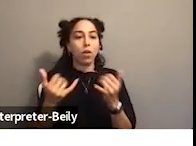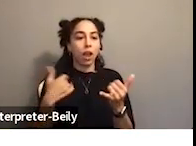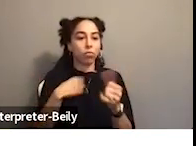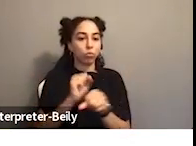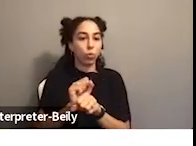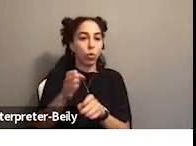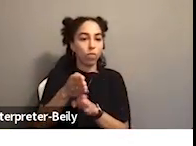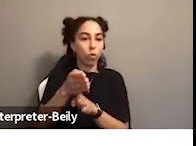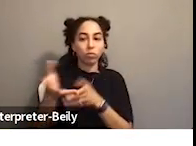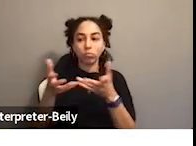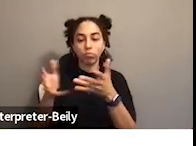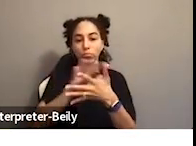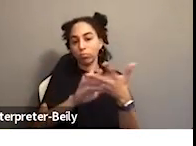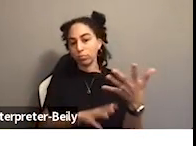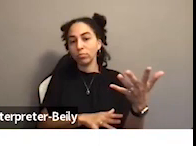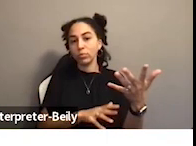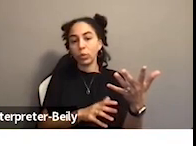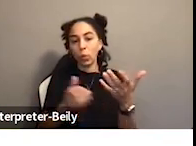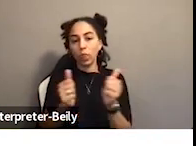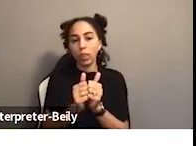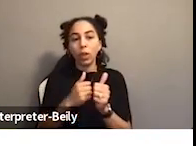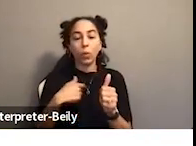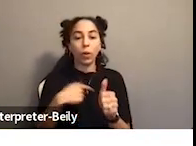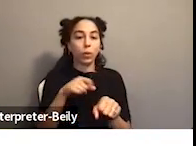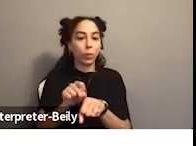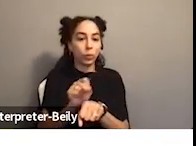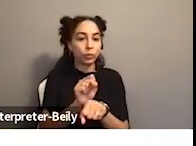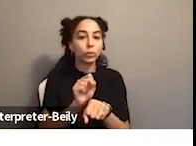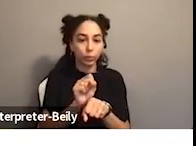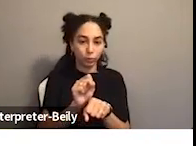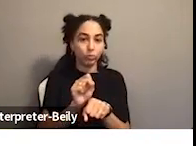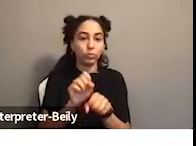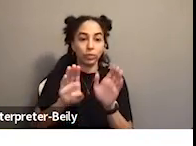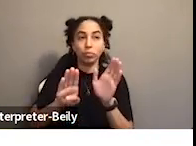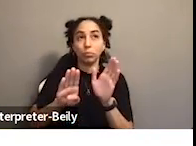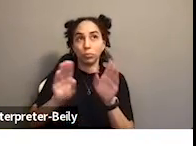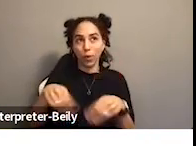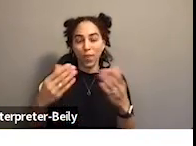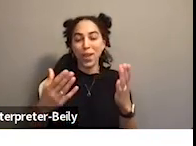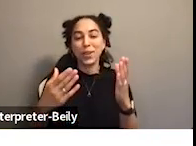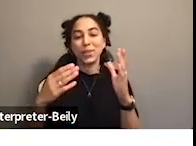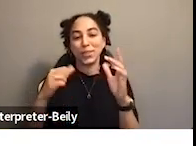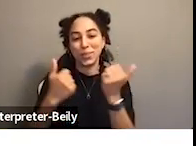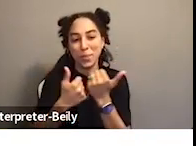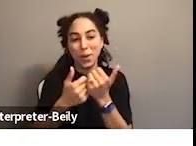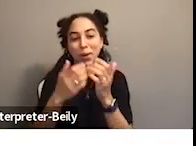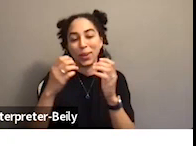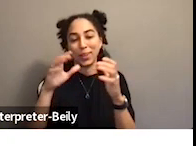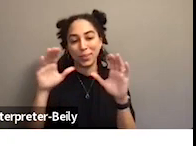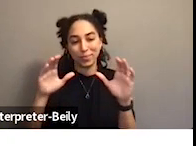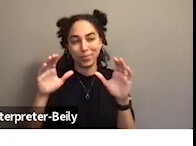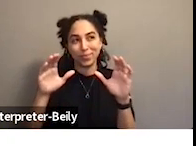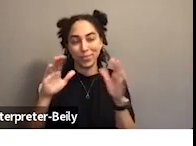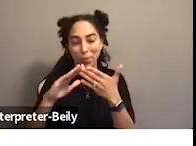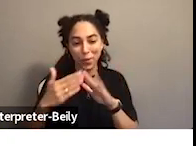with. We're also working to develop a provider support community of practice, again, connecting providers with